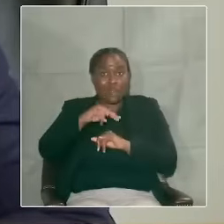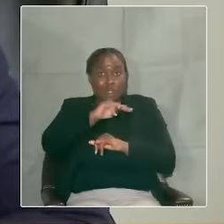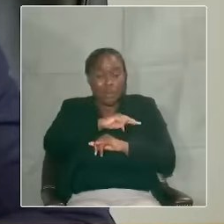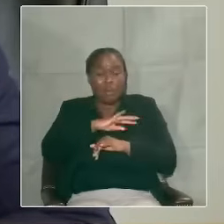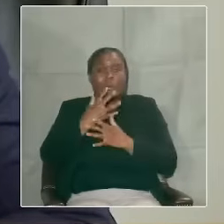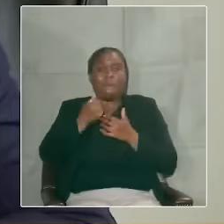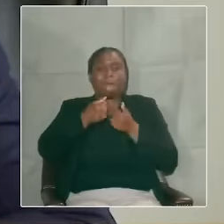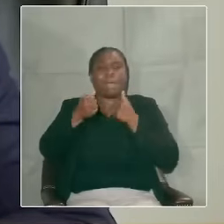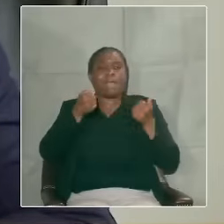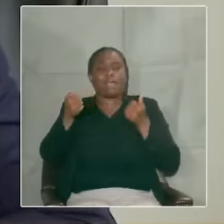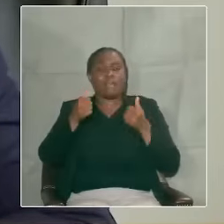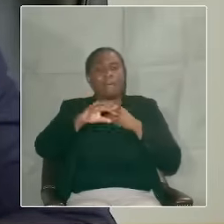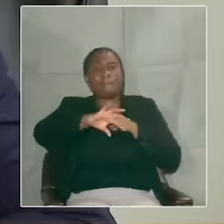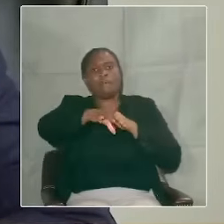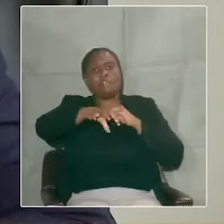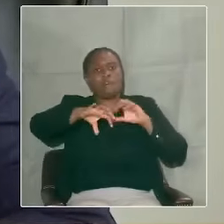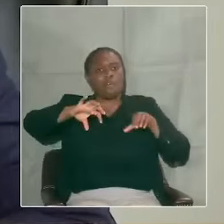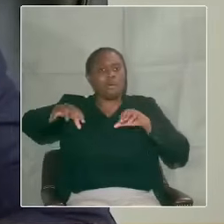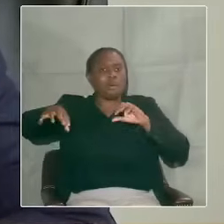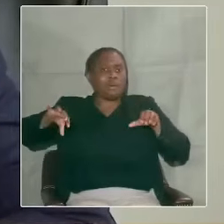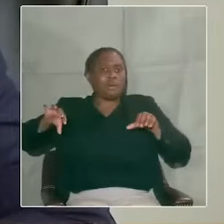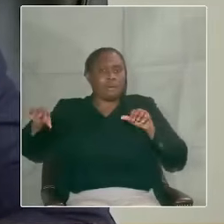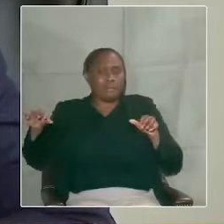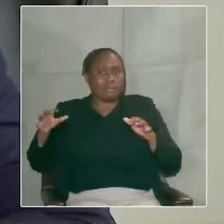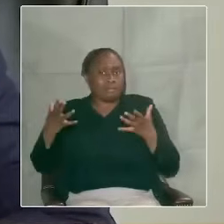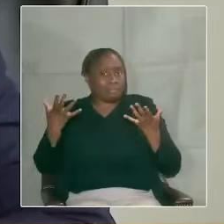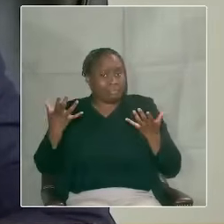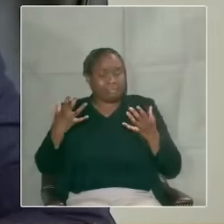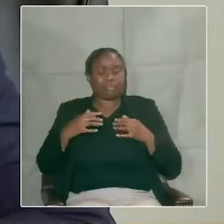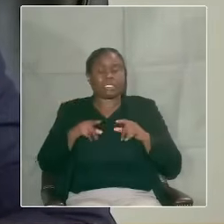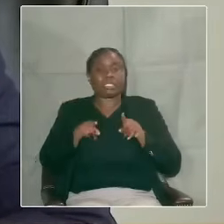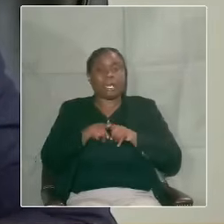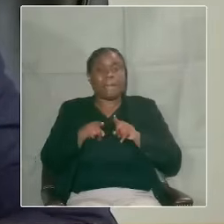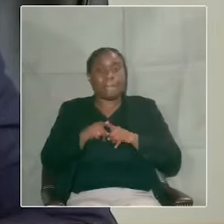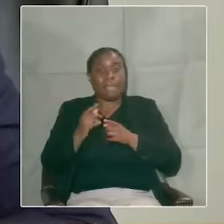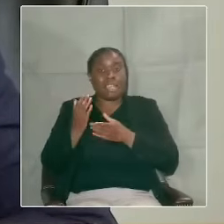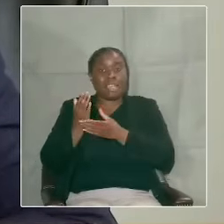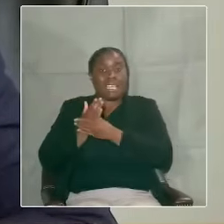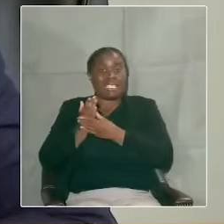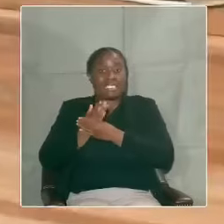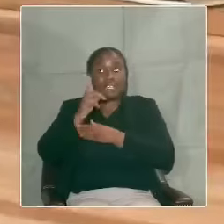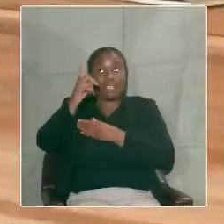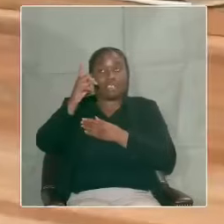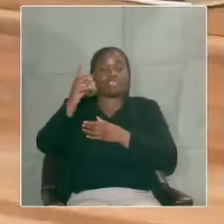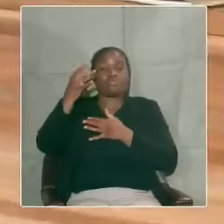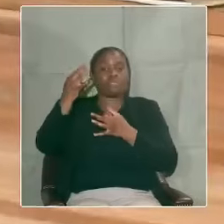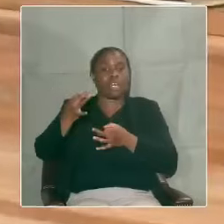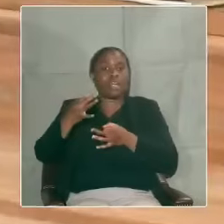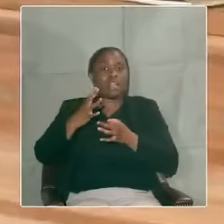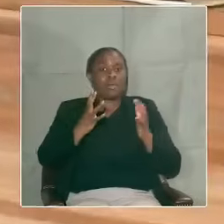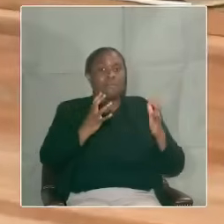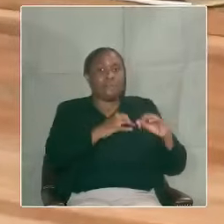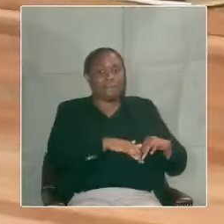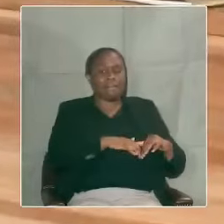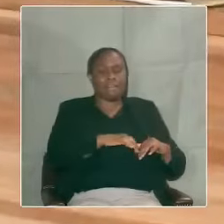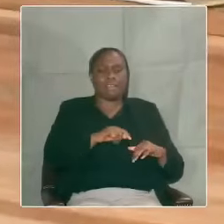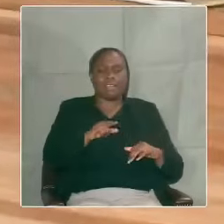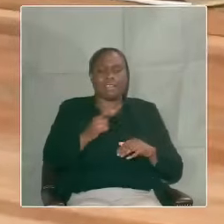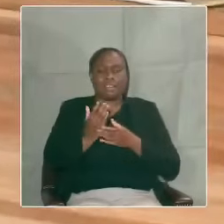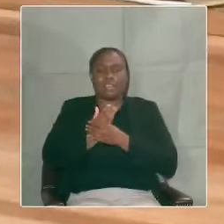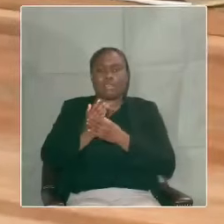And also, the impact on the cases itself will definitely